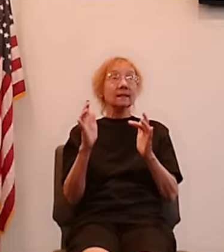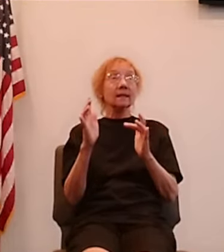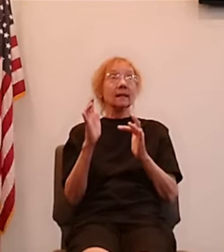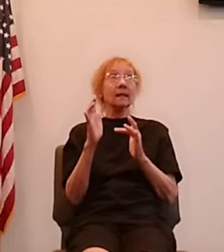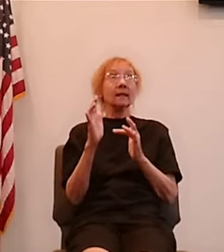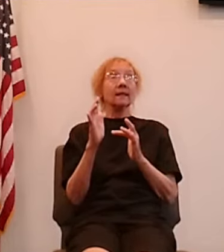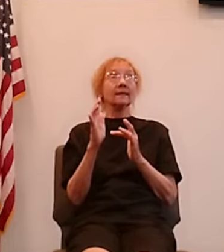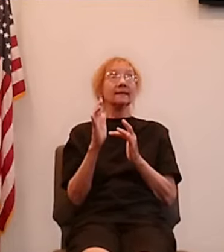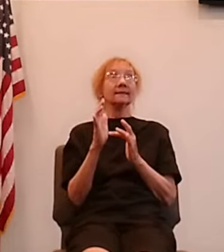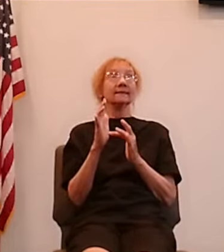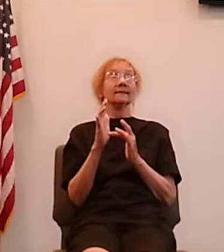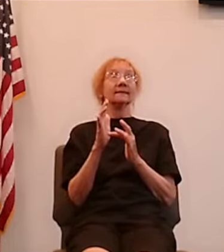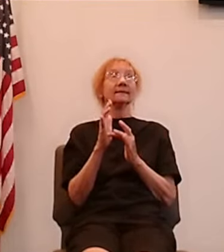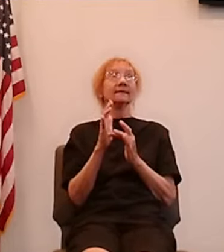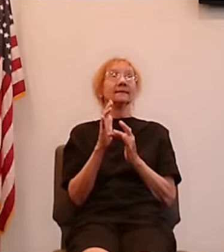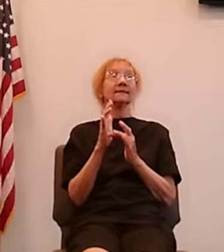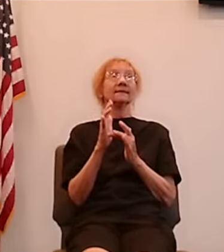Jesus.